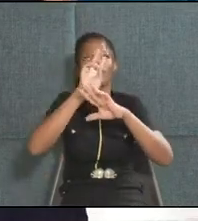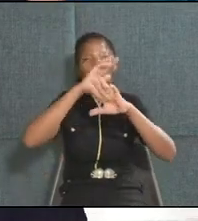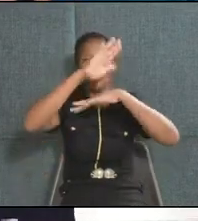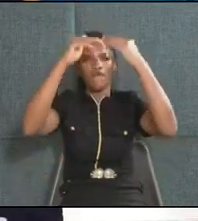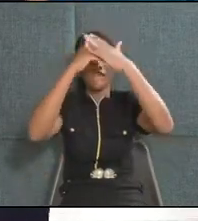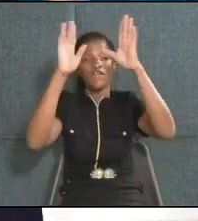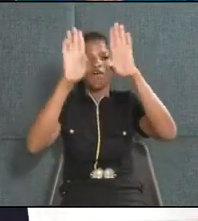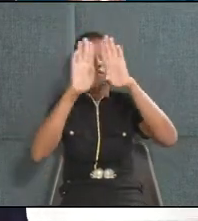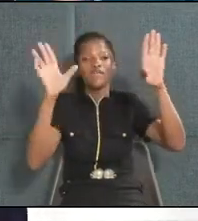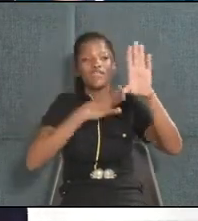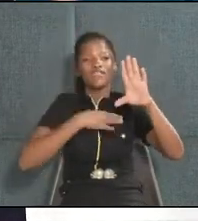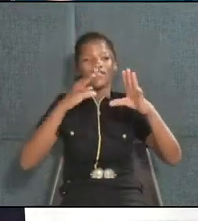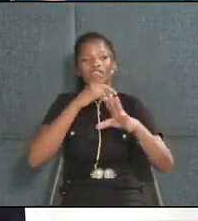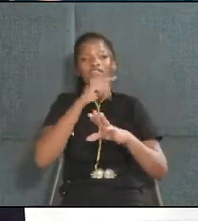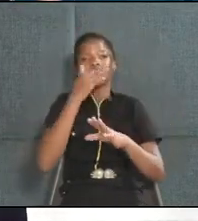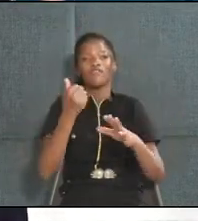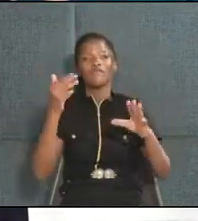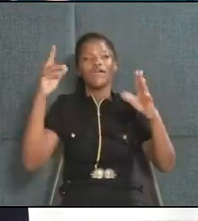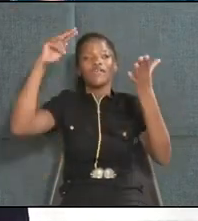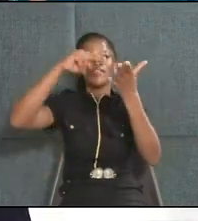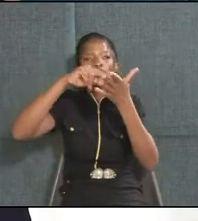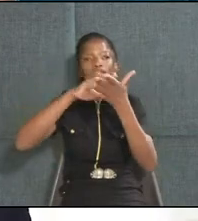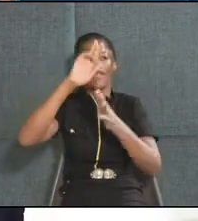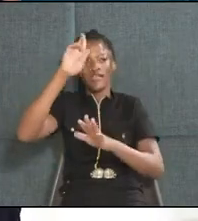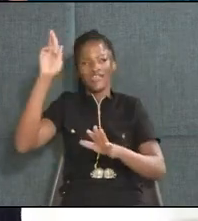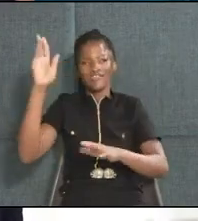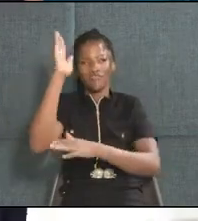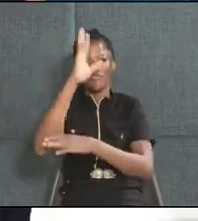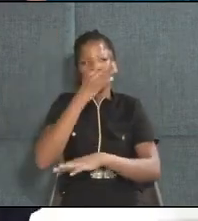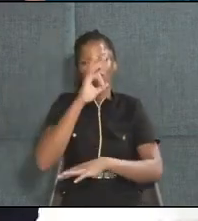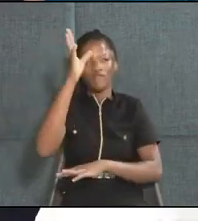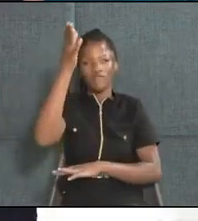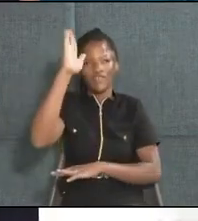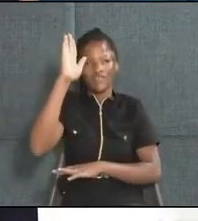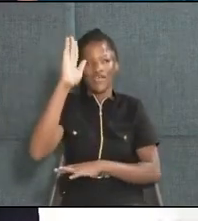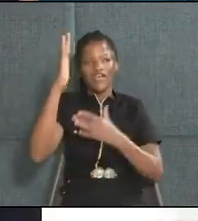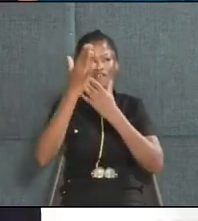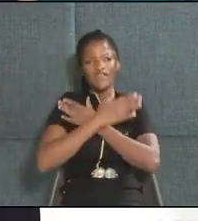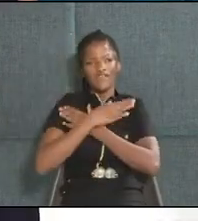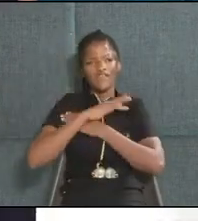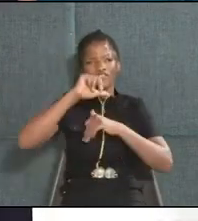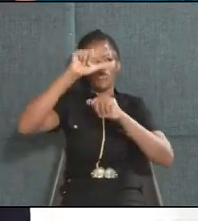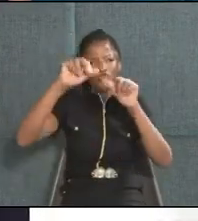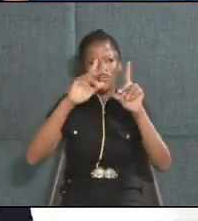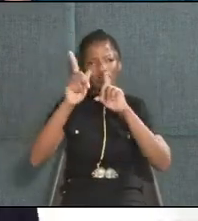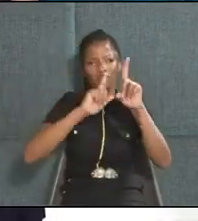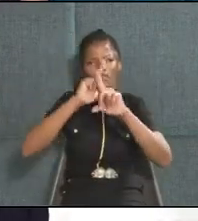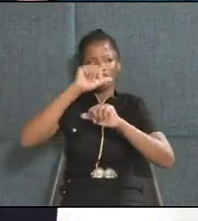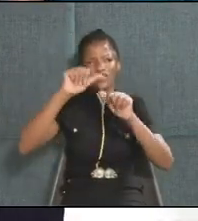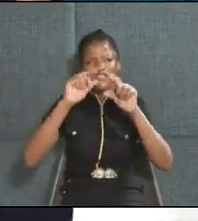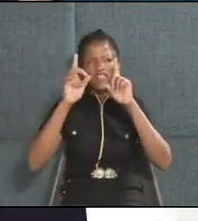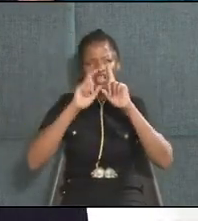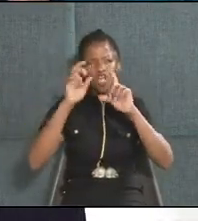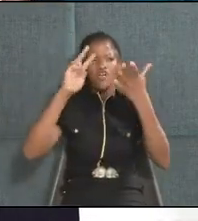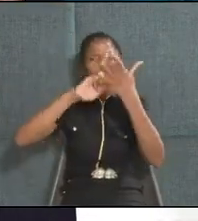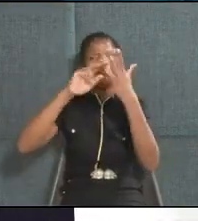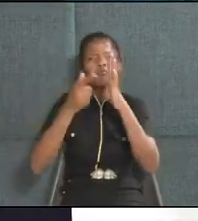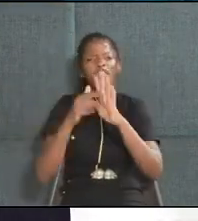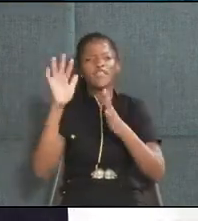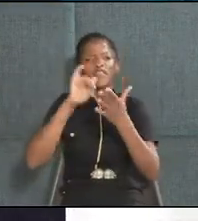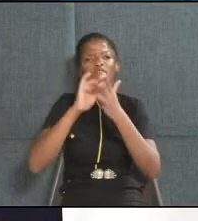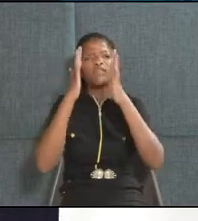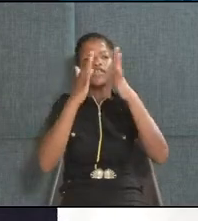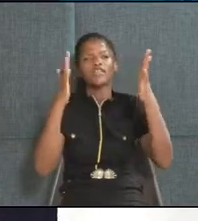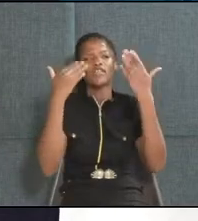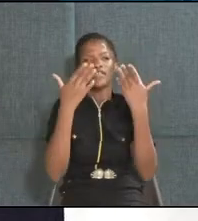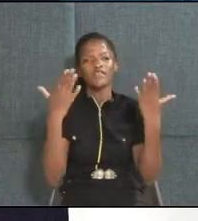open and the Son of Man standing at the right hand of God. Guys, shall we talk about seals? You mean that big thing from